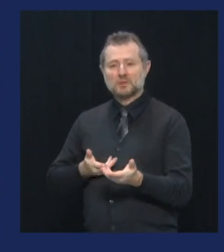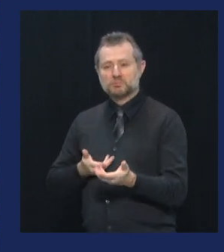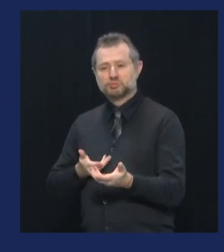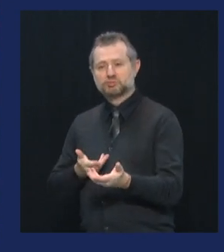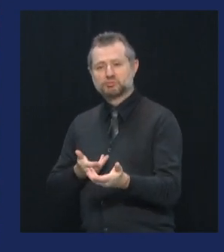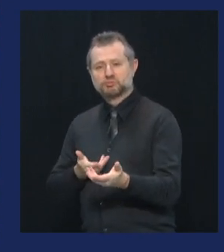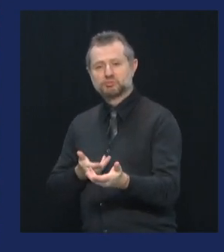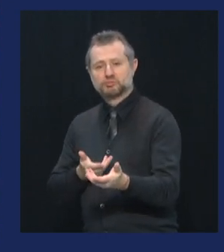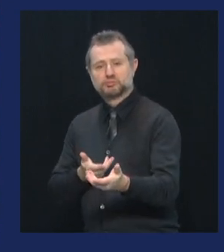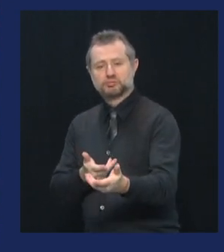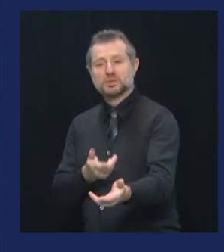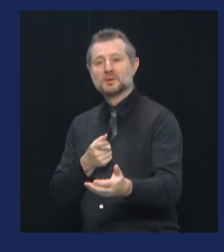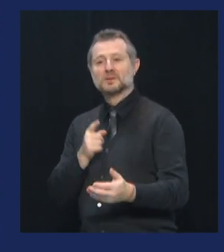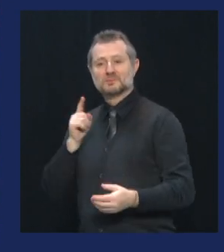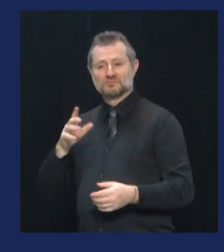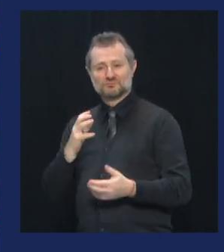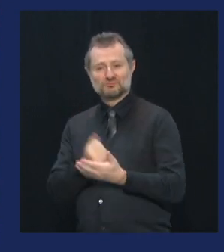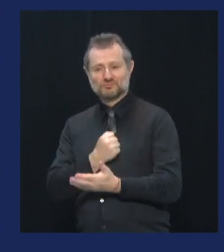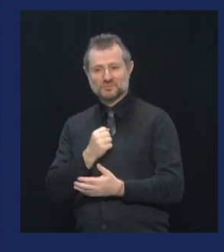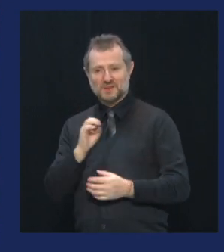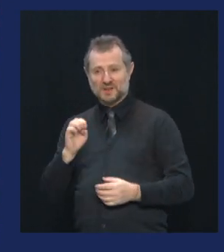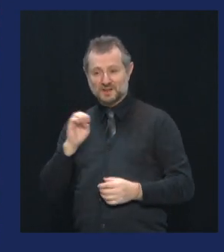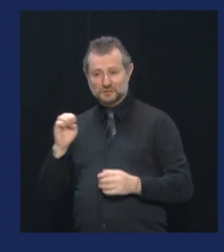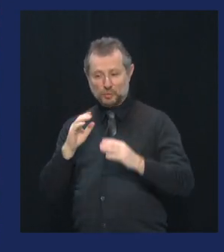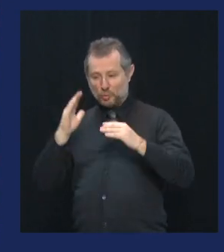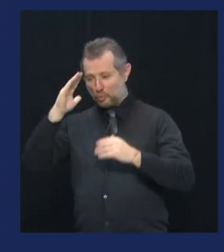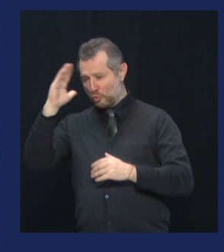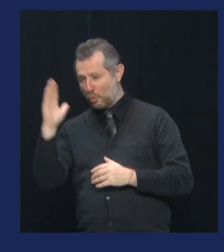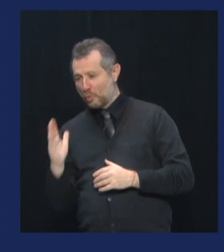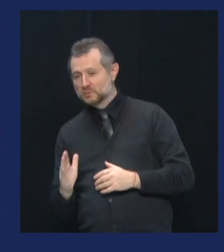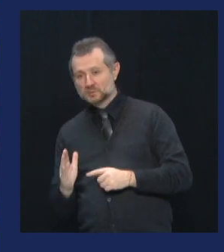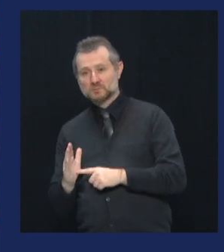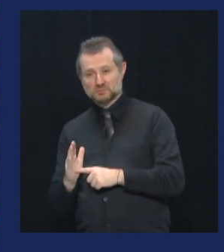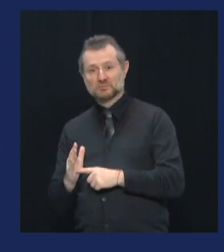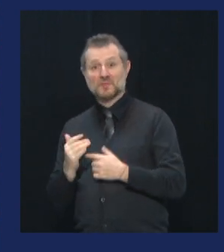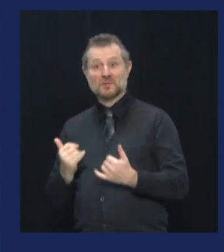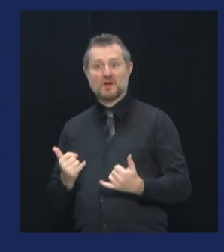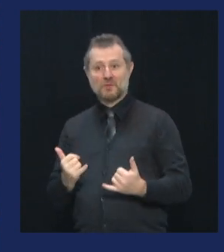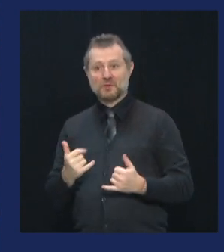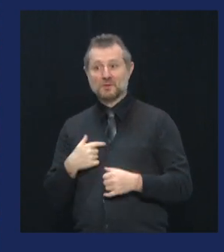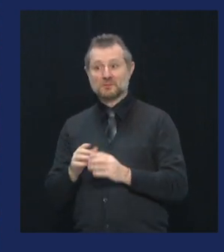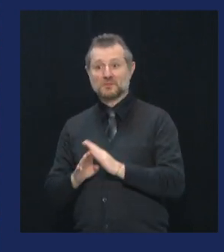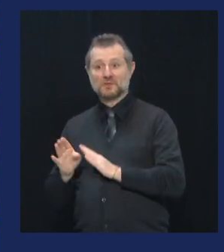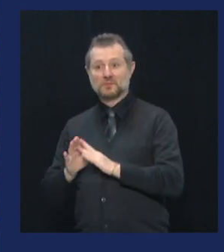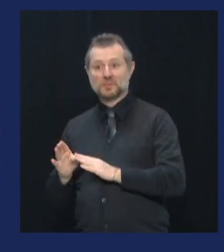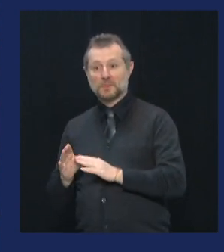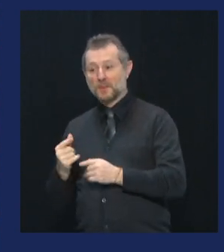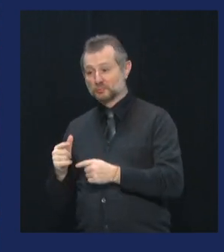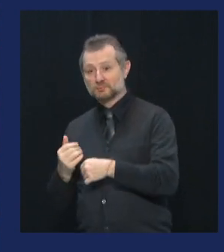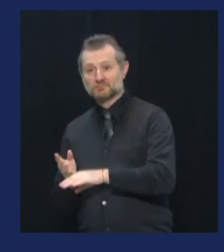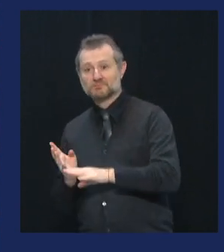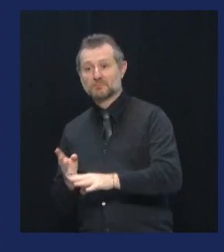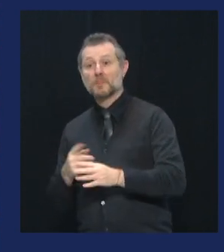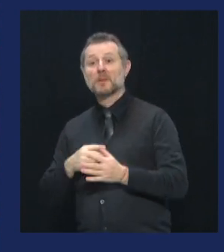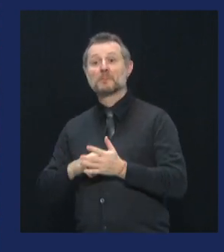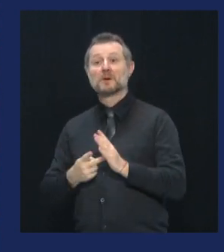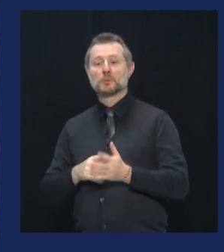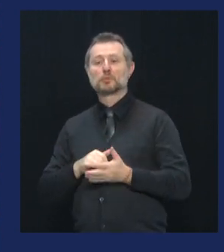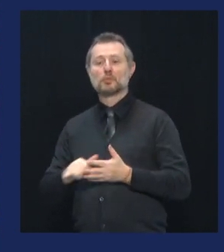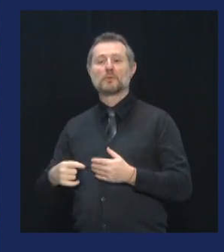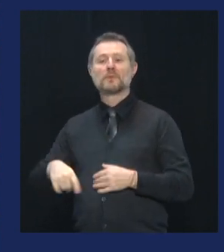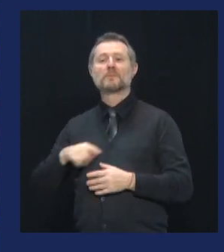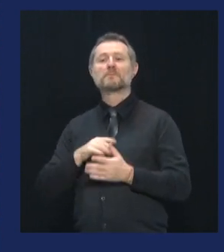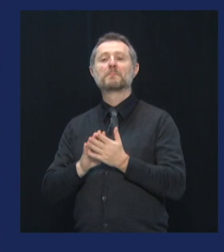market like the East Coast, the Capital District will become a center for this emerging technology. And we will establish an offshore